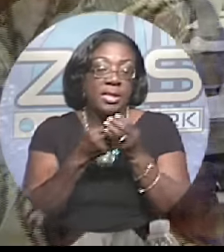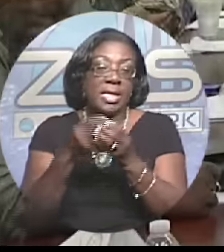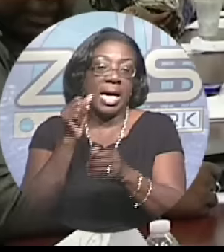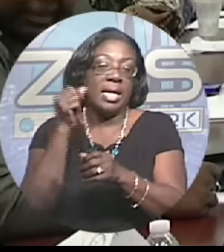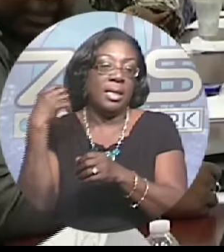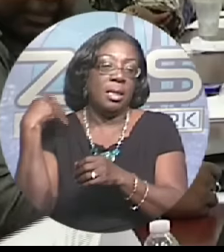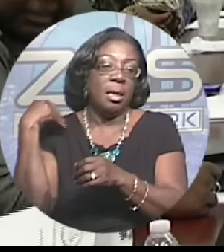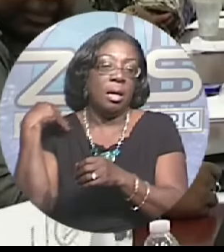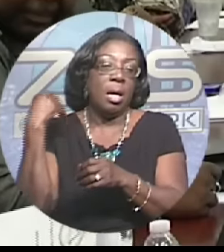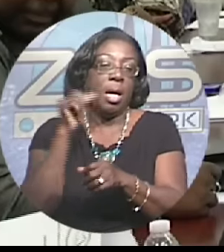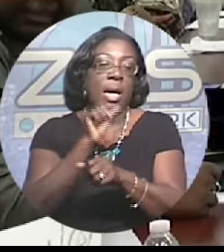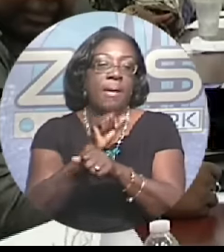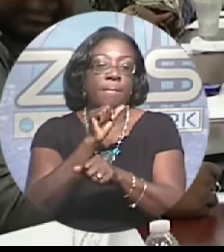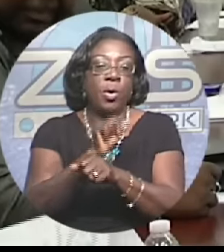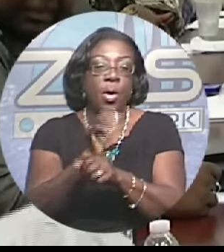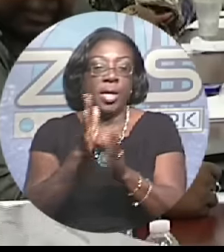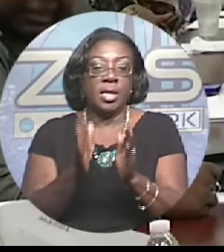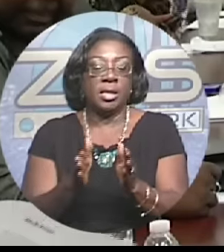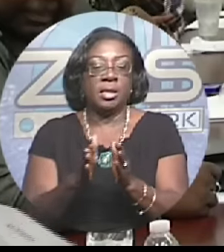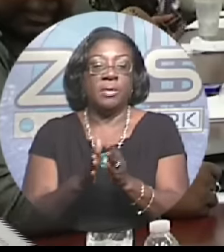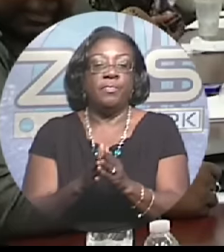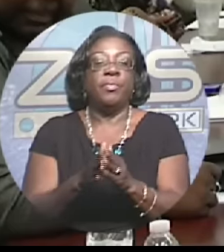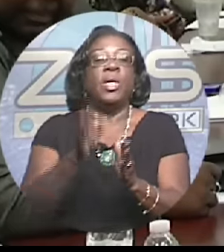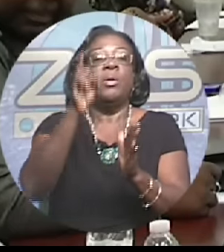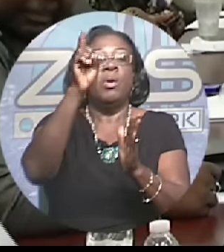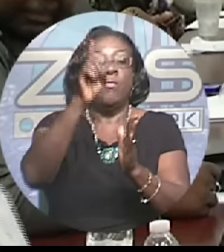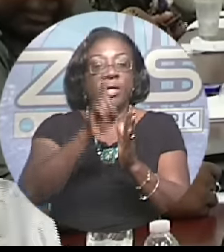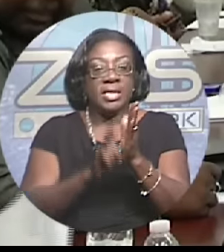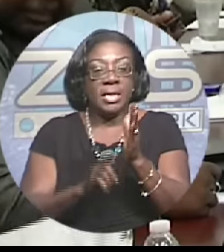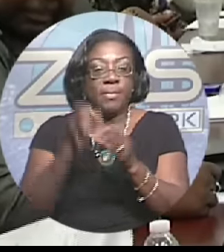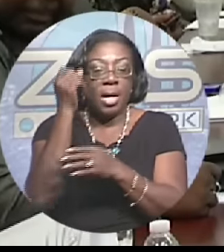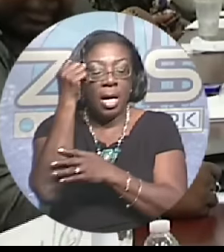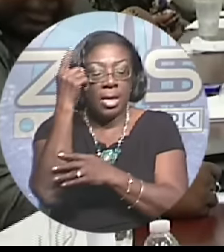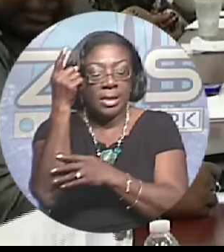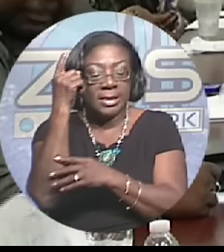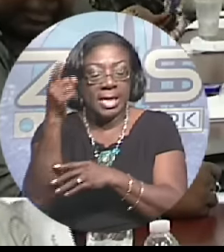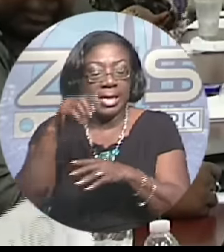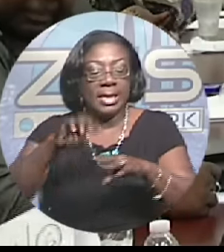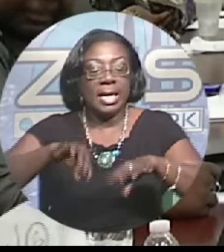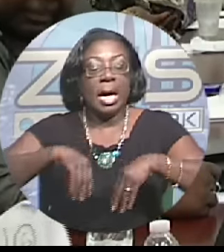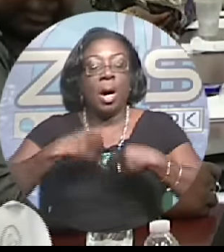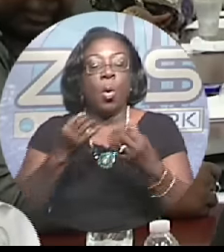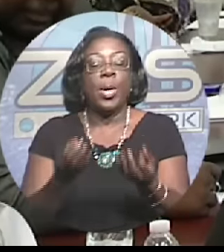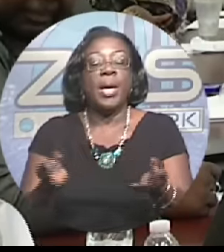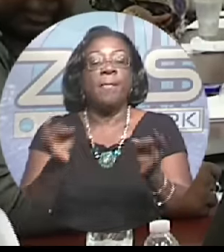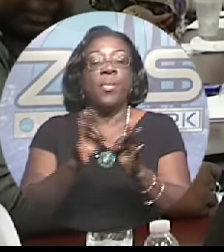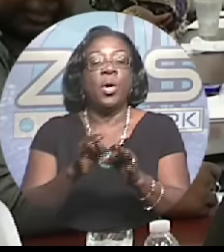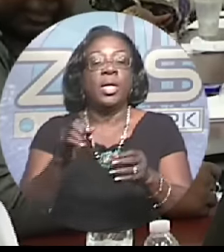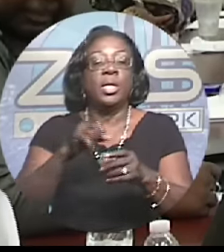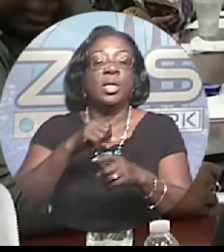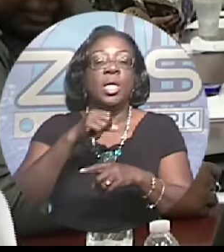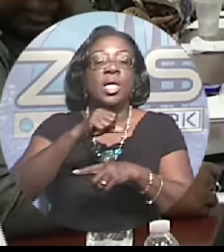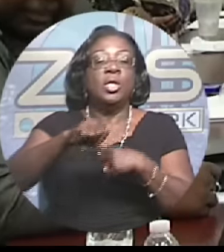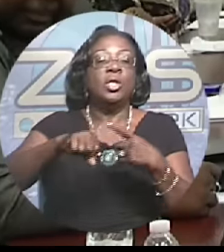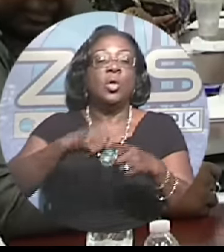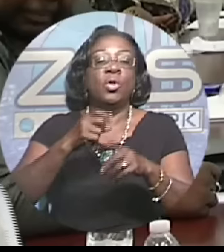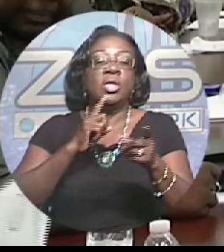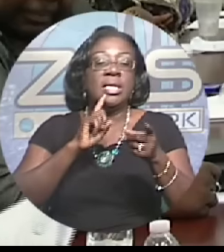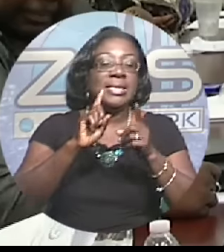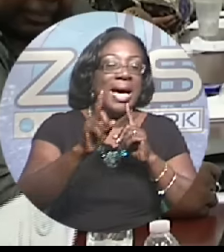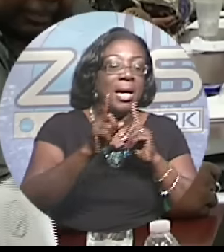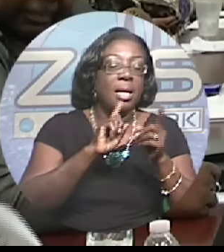Participants are leaving with a deeper understanding of how important social dialogue will be in terms of